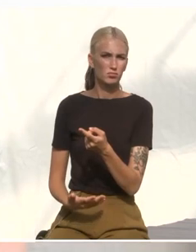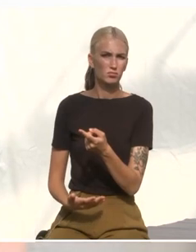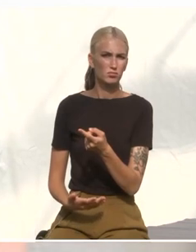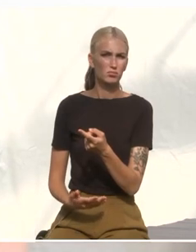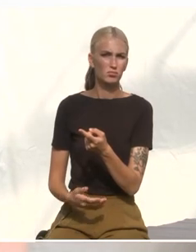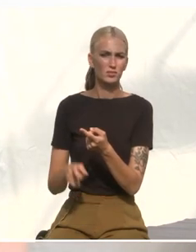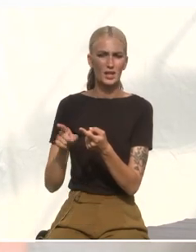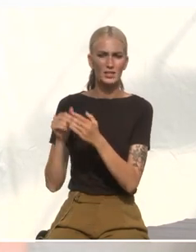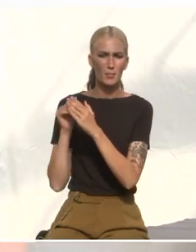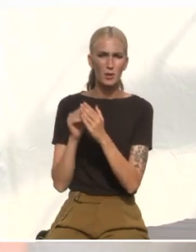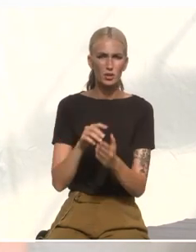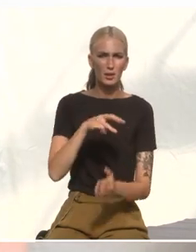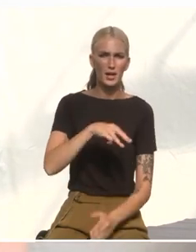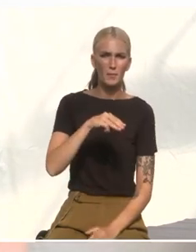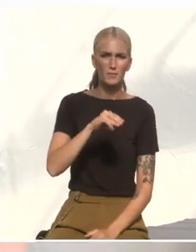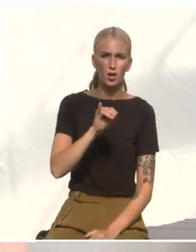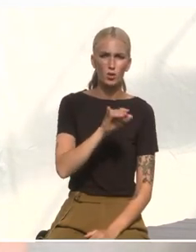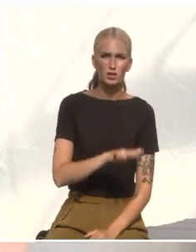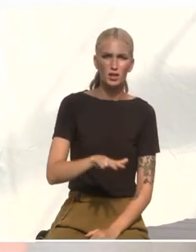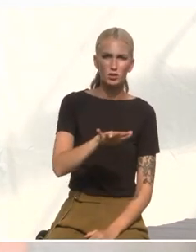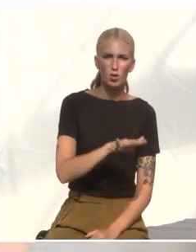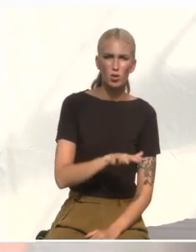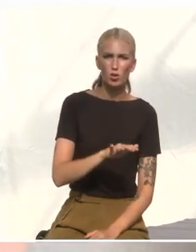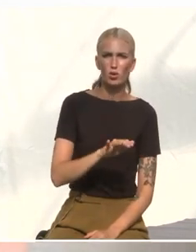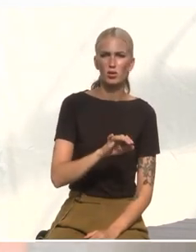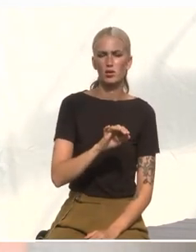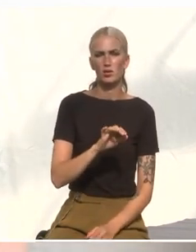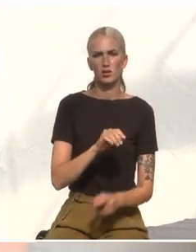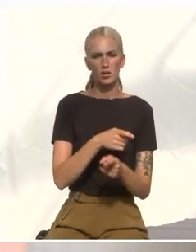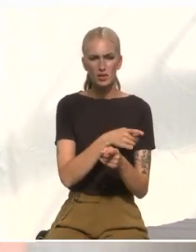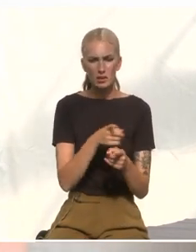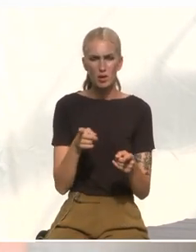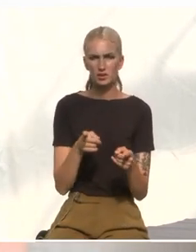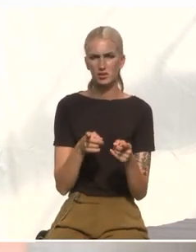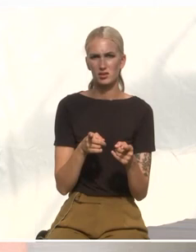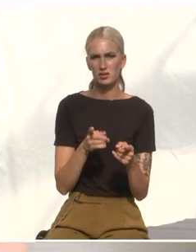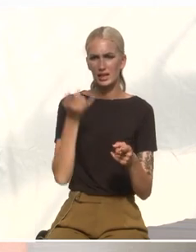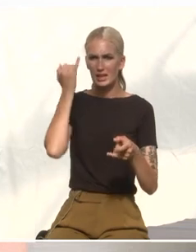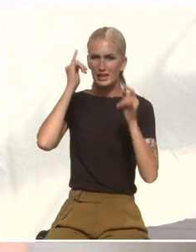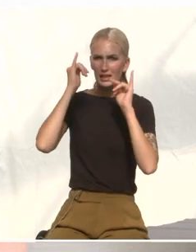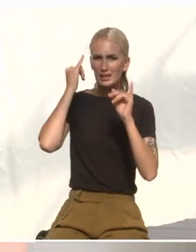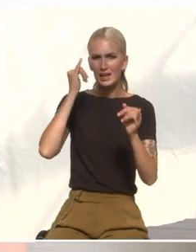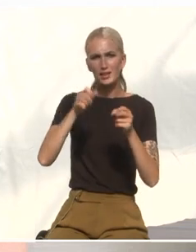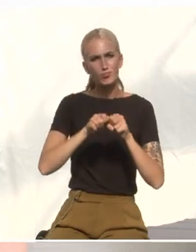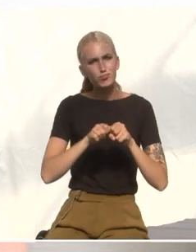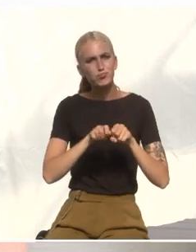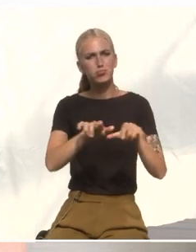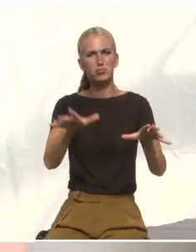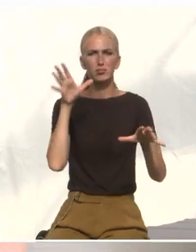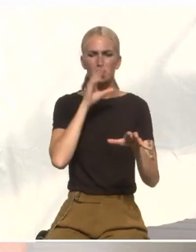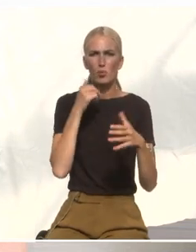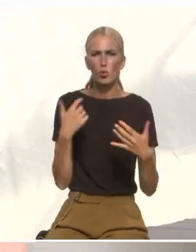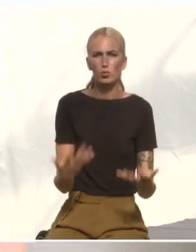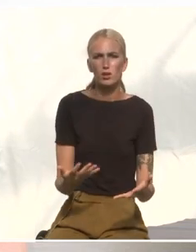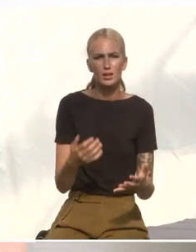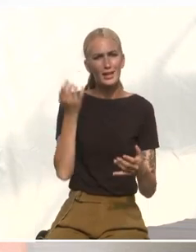the NGO sector especially, ourselves organize to get these ideas more out there and normalize